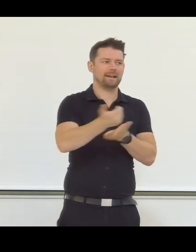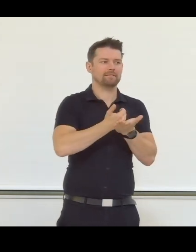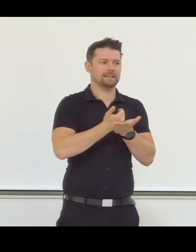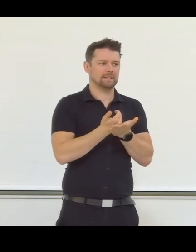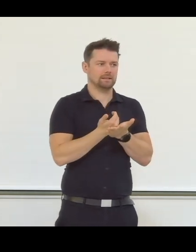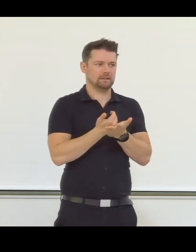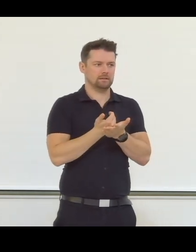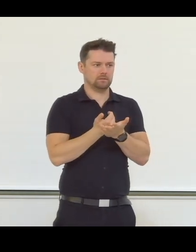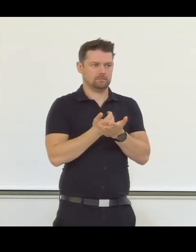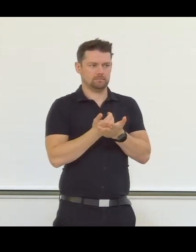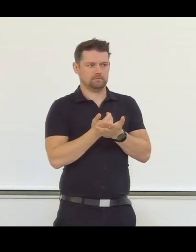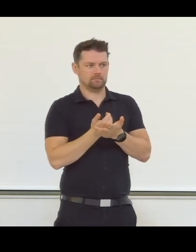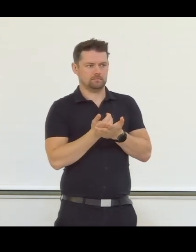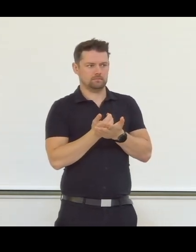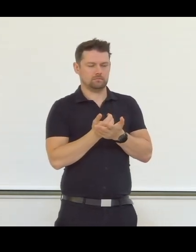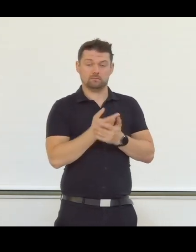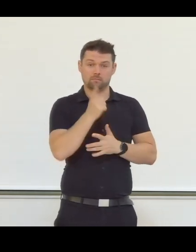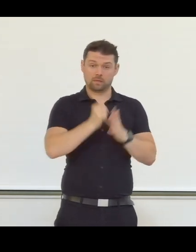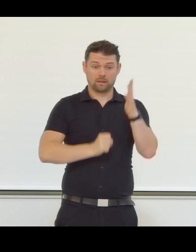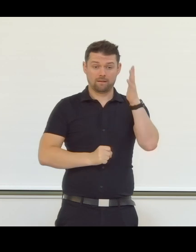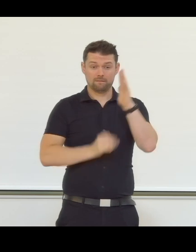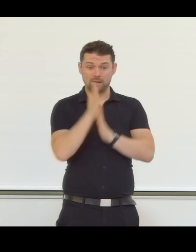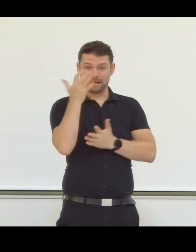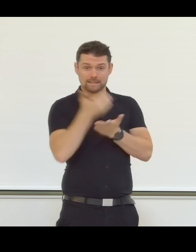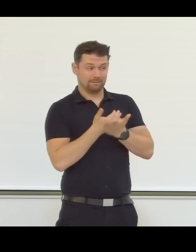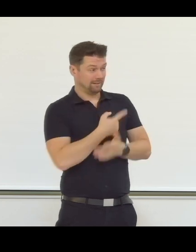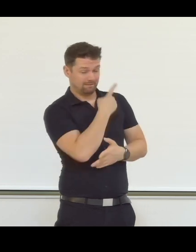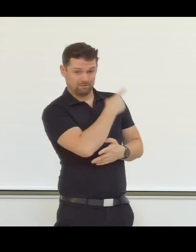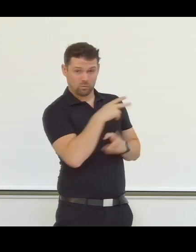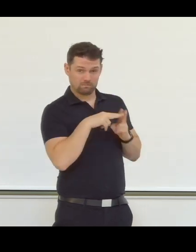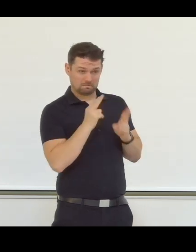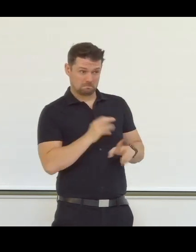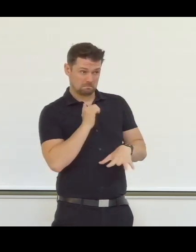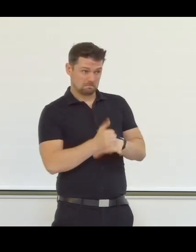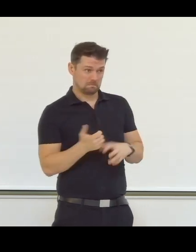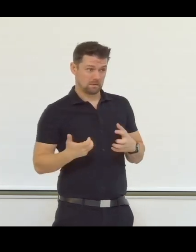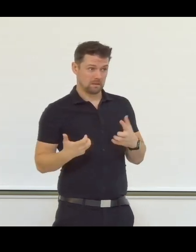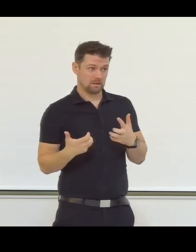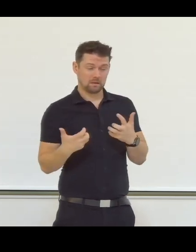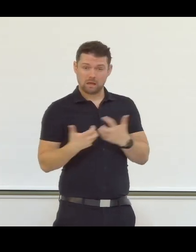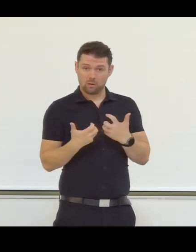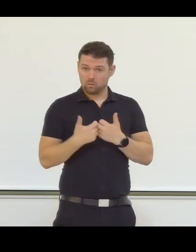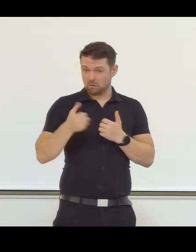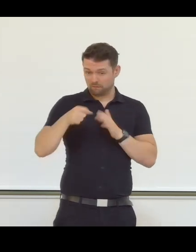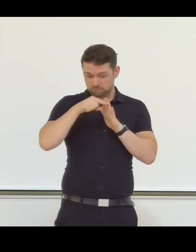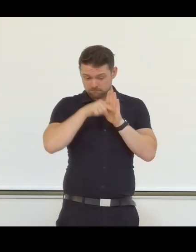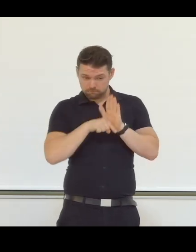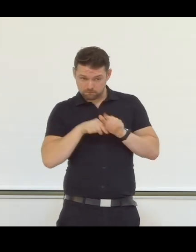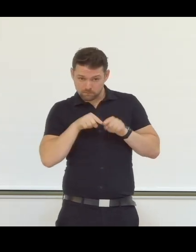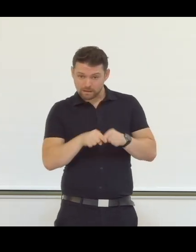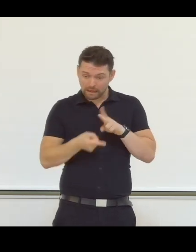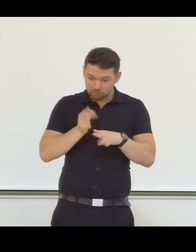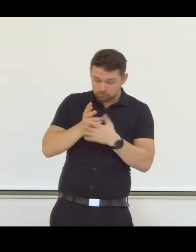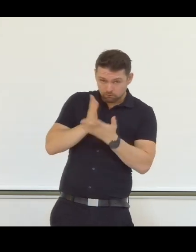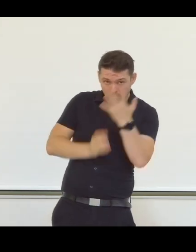wondering how you're handling fire safety in such a habitat. What are protocols that you would follow if a fire actually